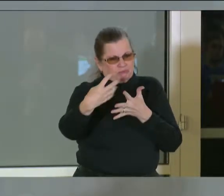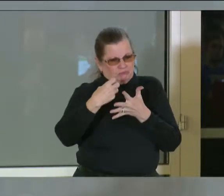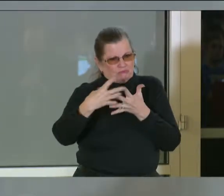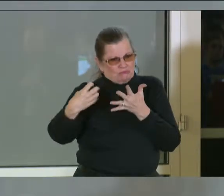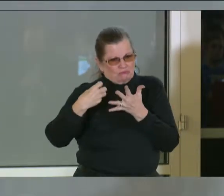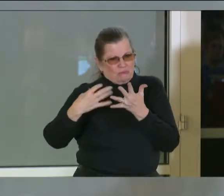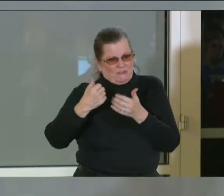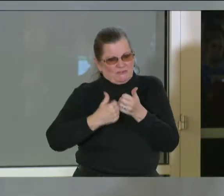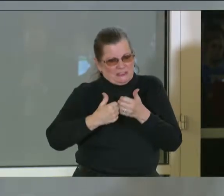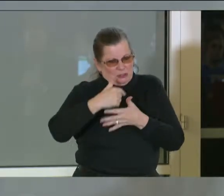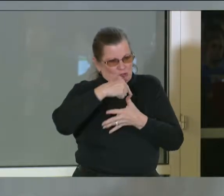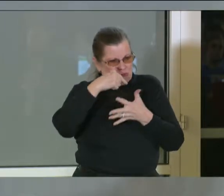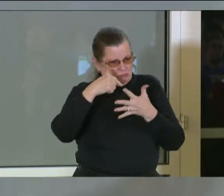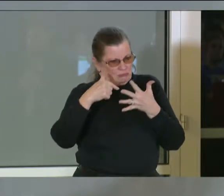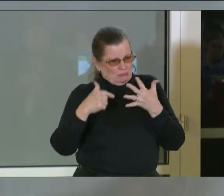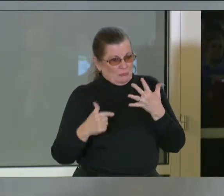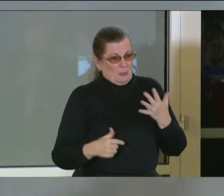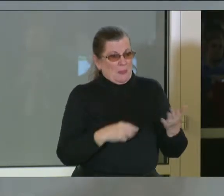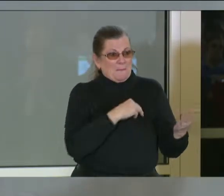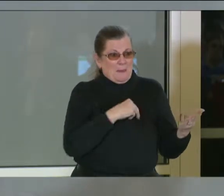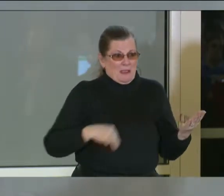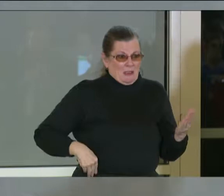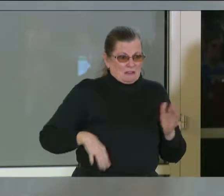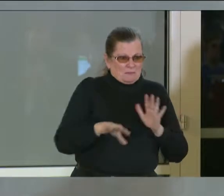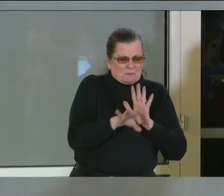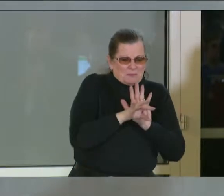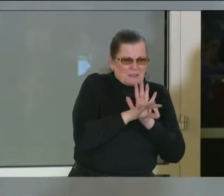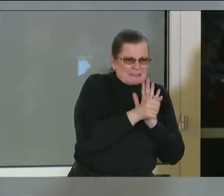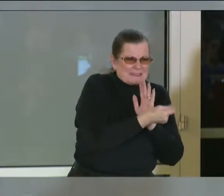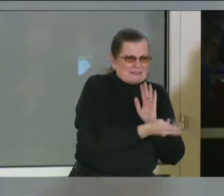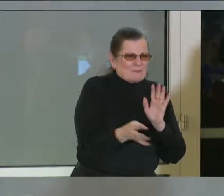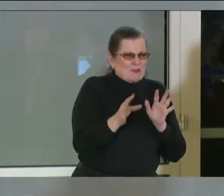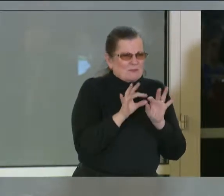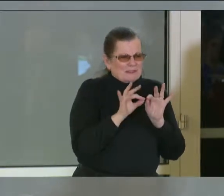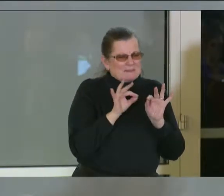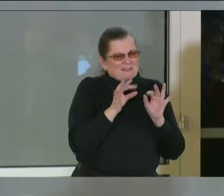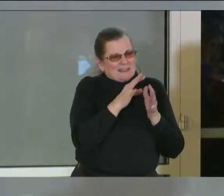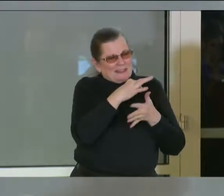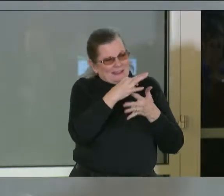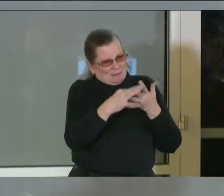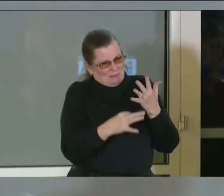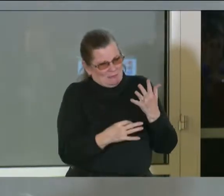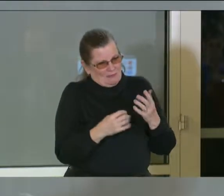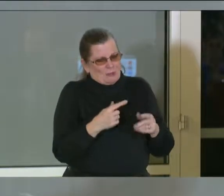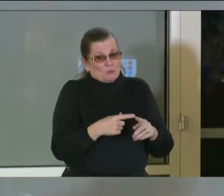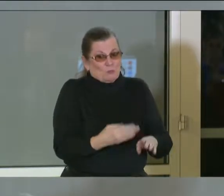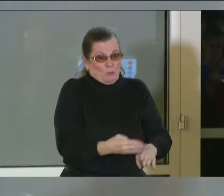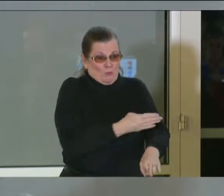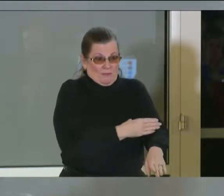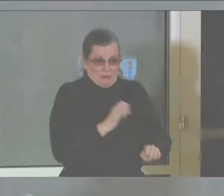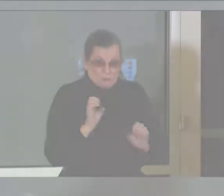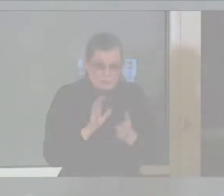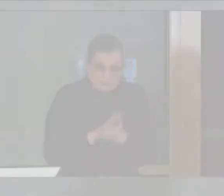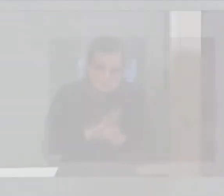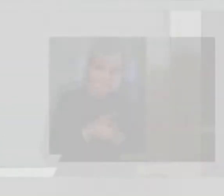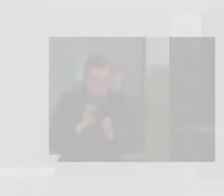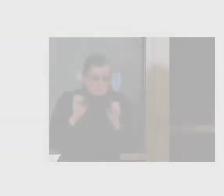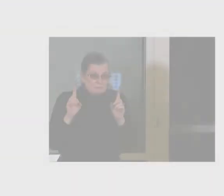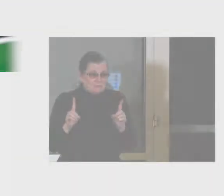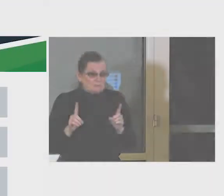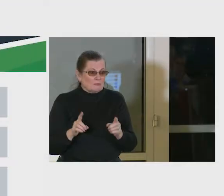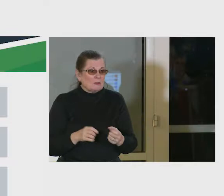focused us on a number of goals to accelerate improvements in education, increasing our investments in supporting our